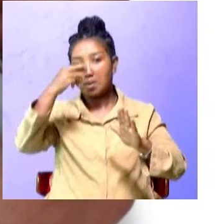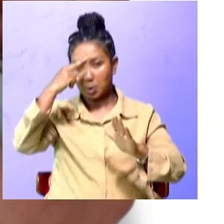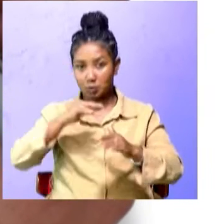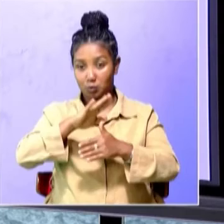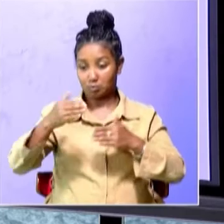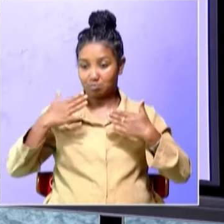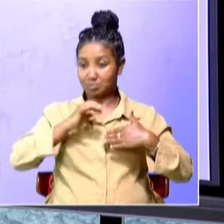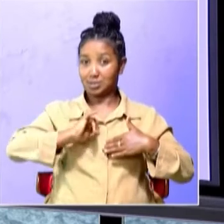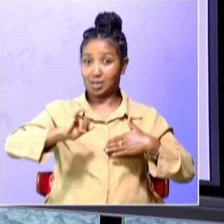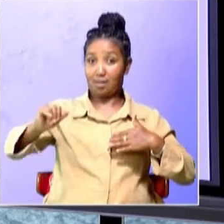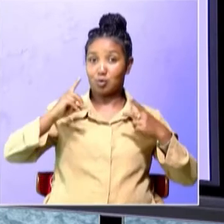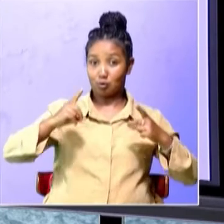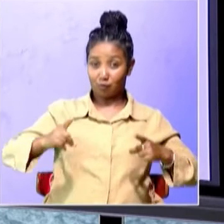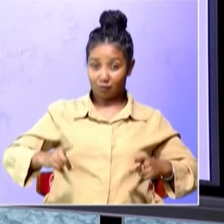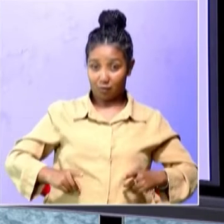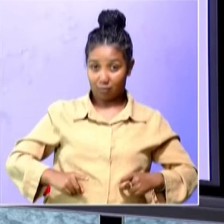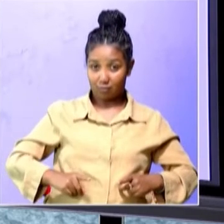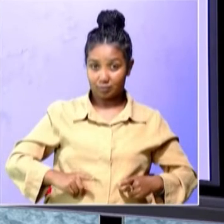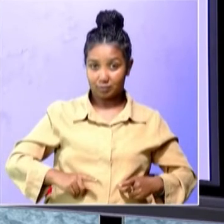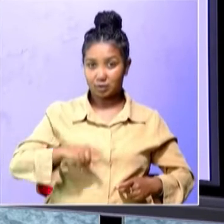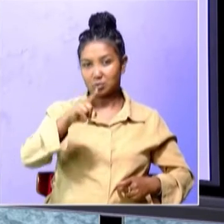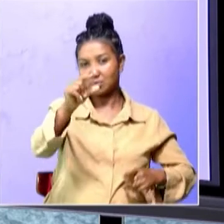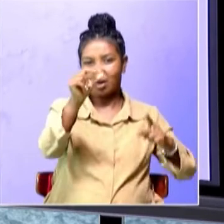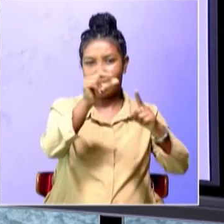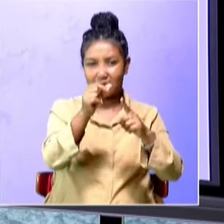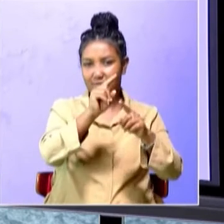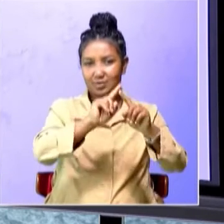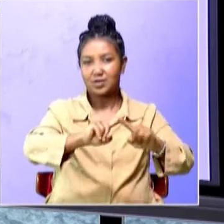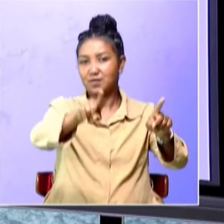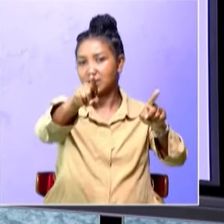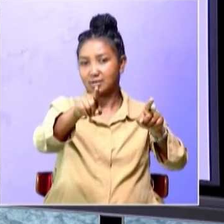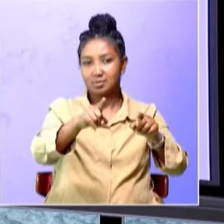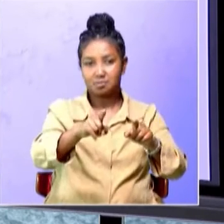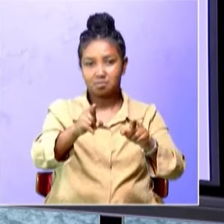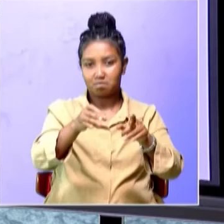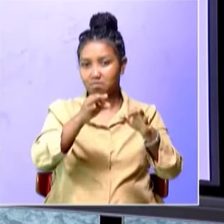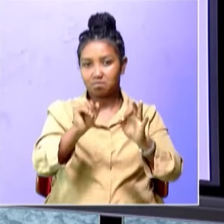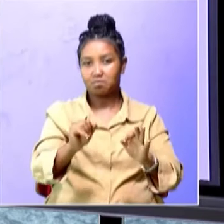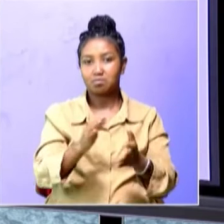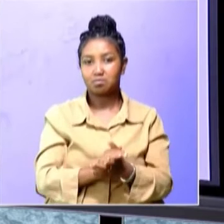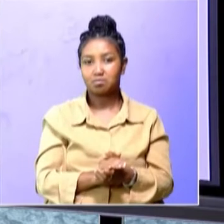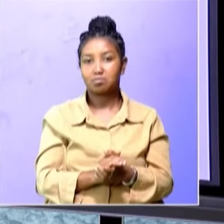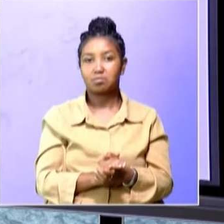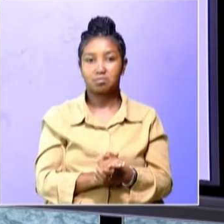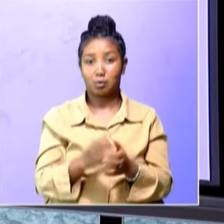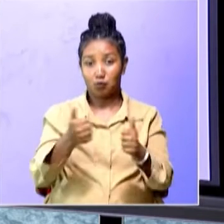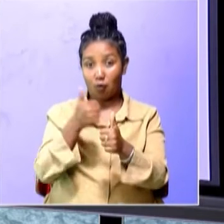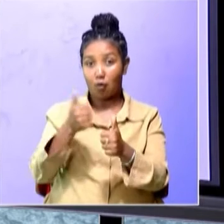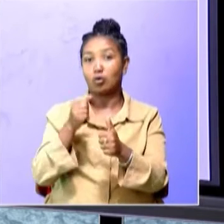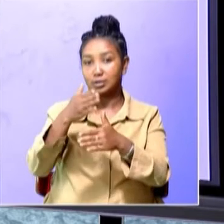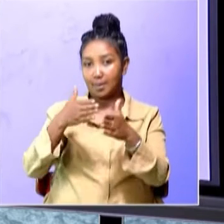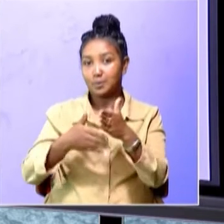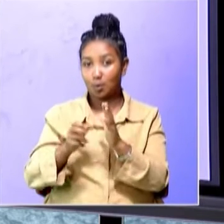You see? You can use your own words, your own way of explanation. Just make sure that you follow this